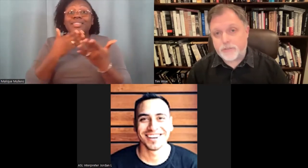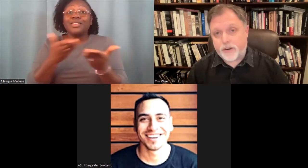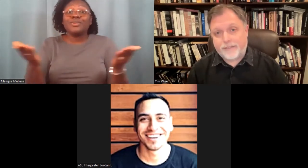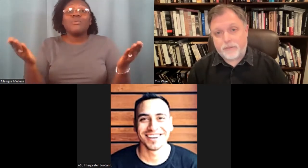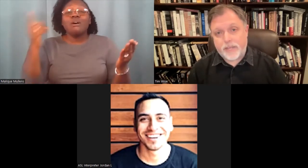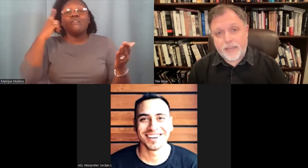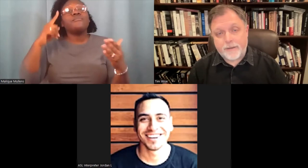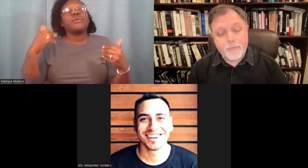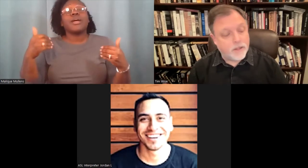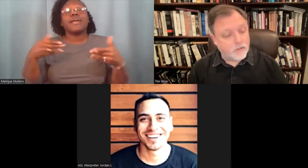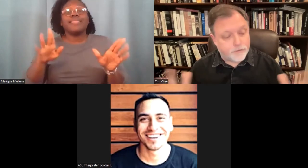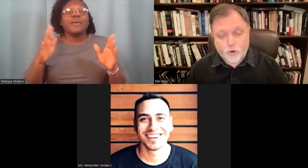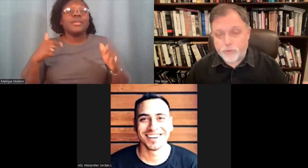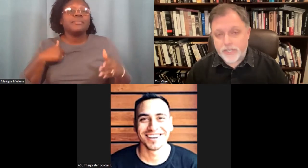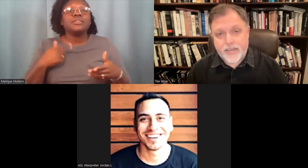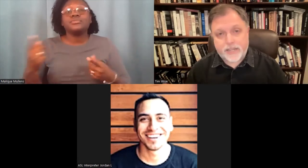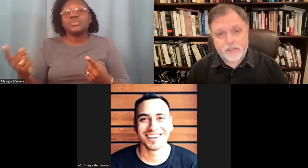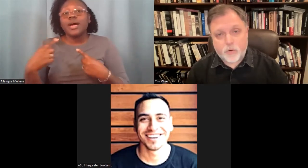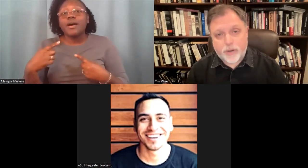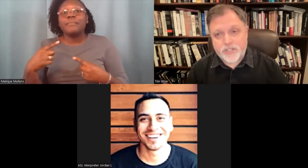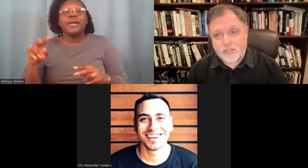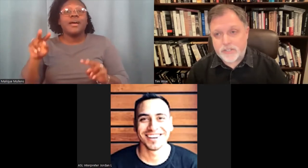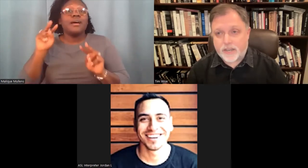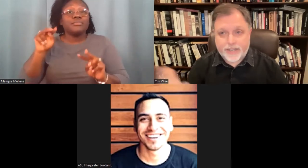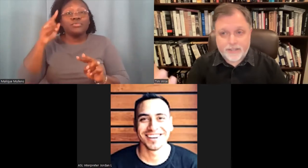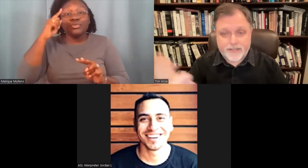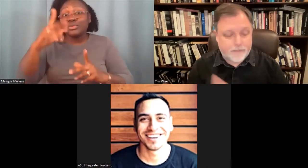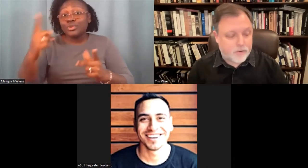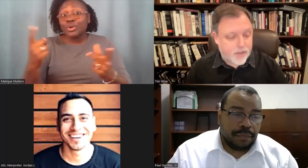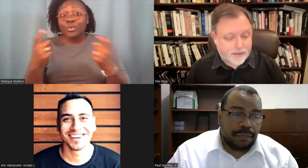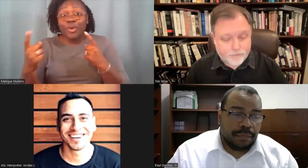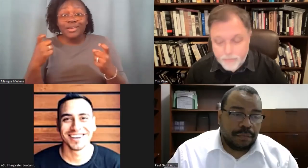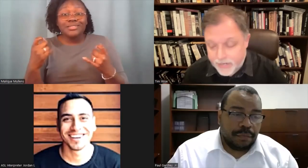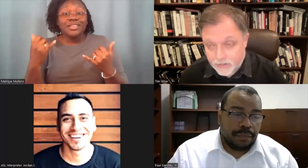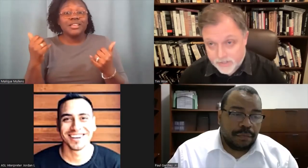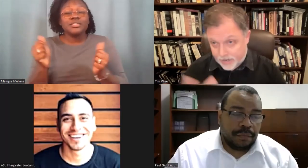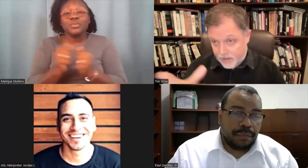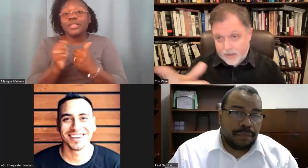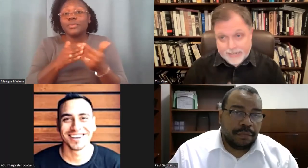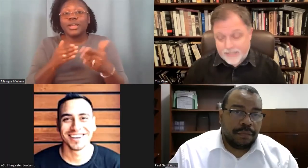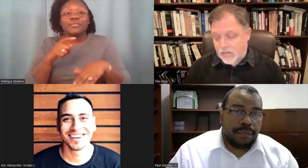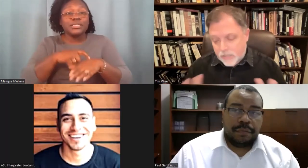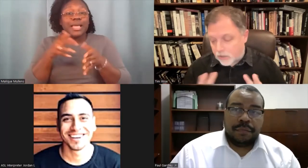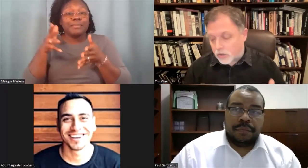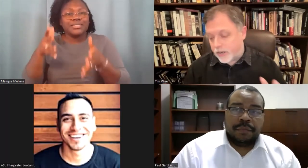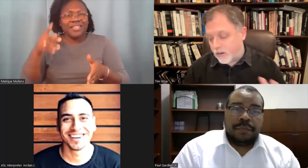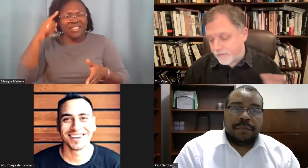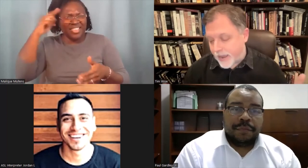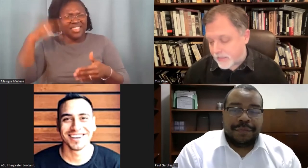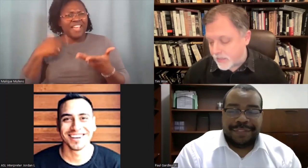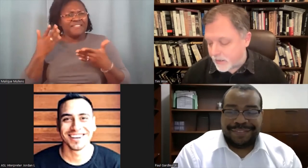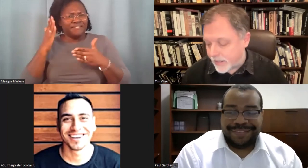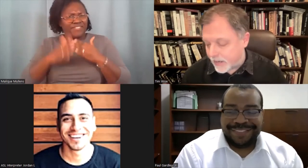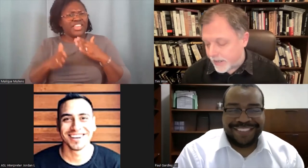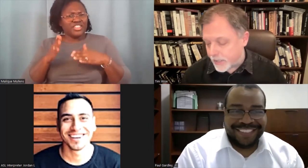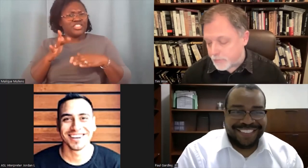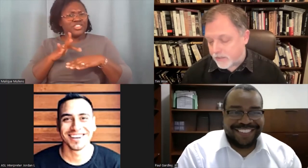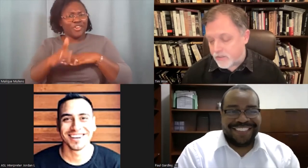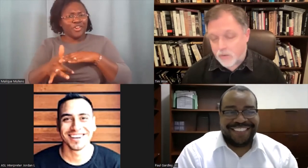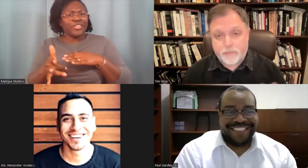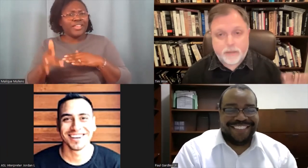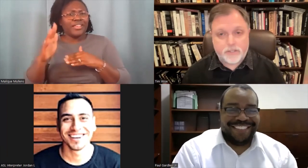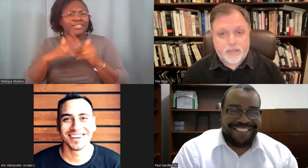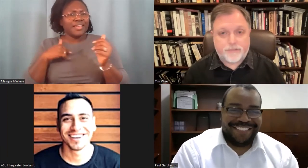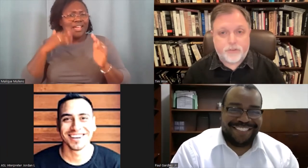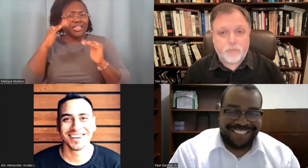very much for having me in. Look forward to taking some questions in the time that we have remaining. Looks like got done a little earlier, in fact, than